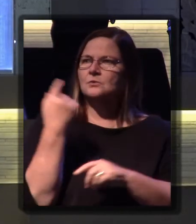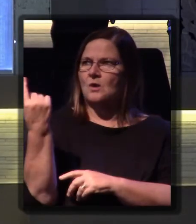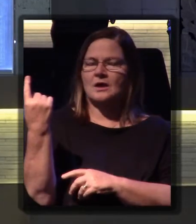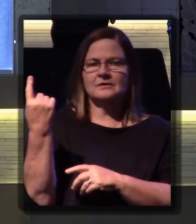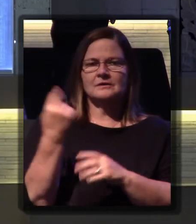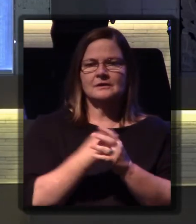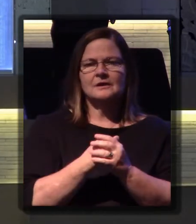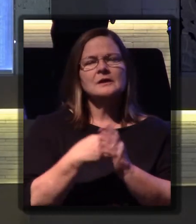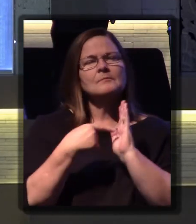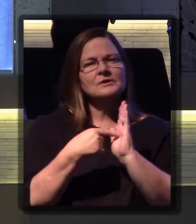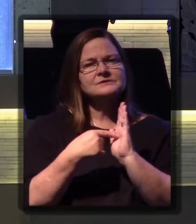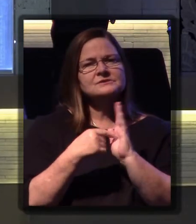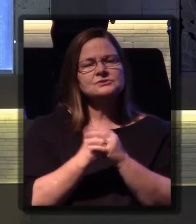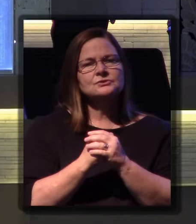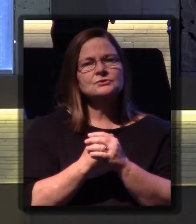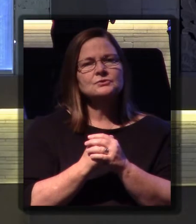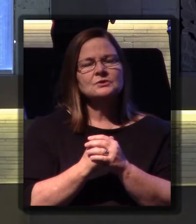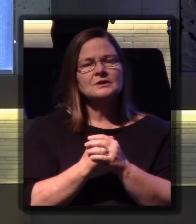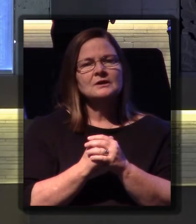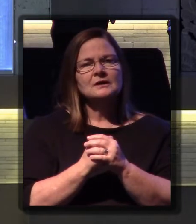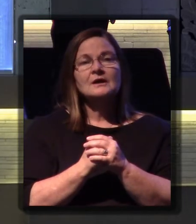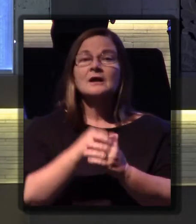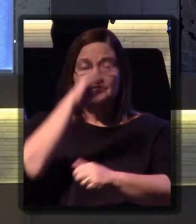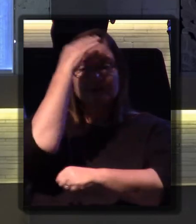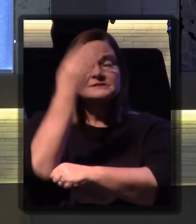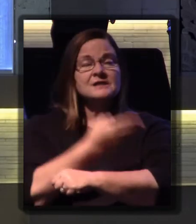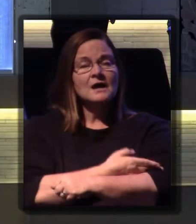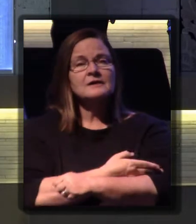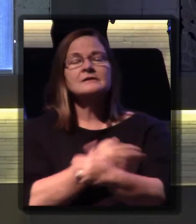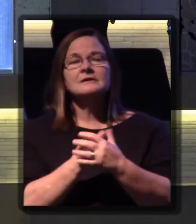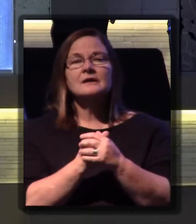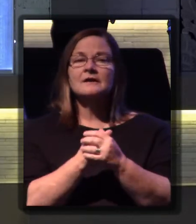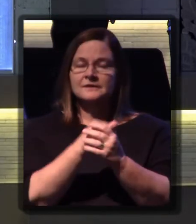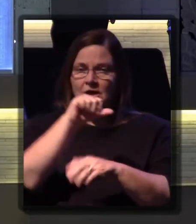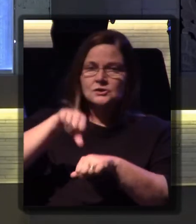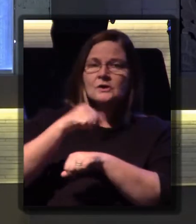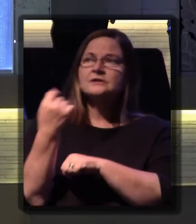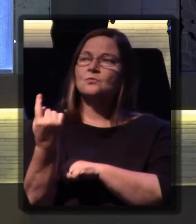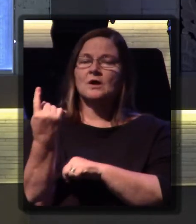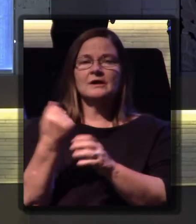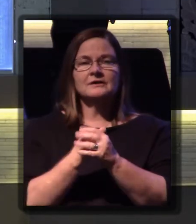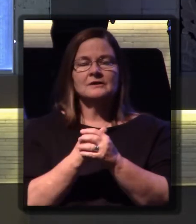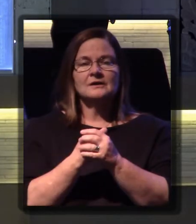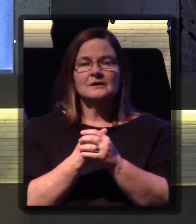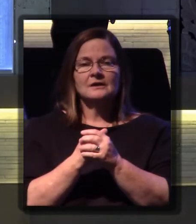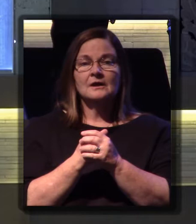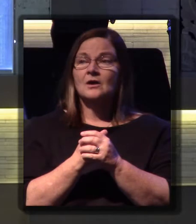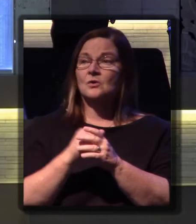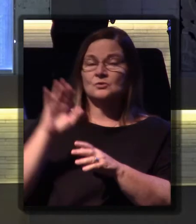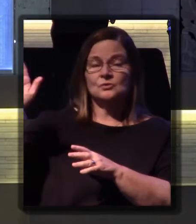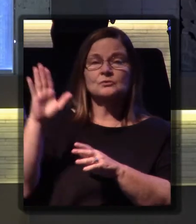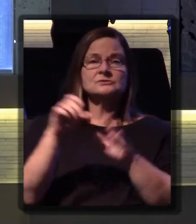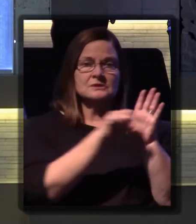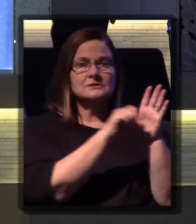In the end, you see, Psalm 1 points us to the ultimate blessed one. It points us to the Son of